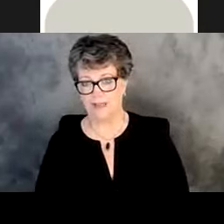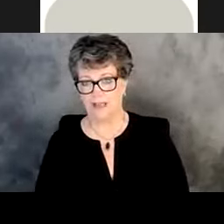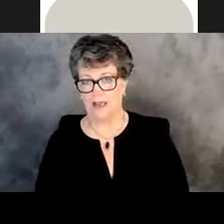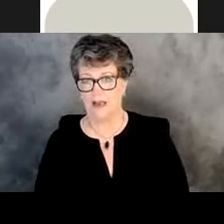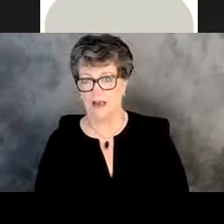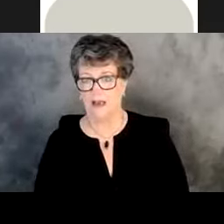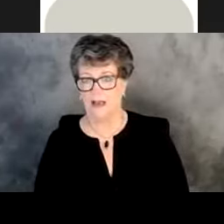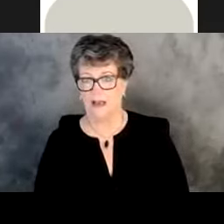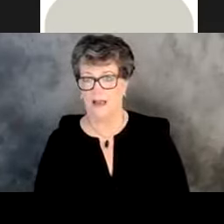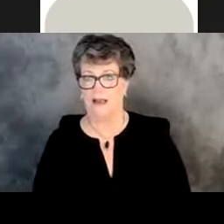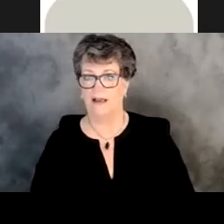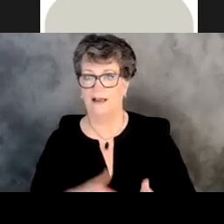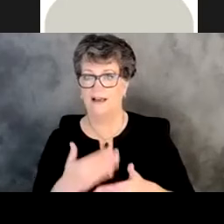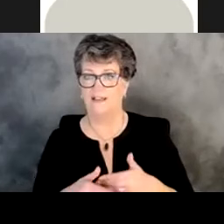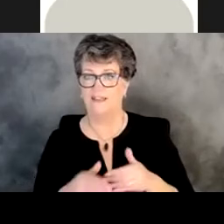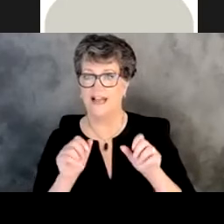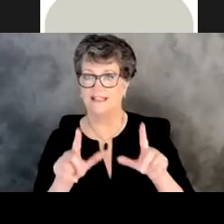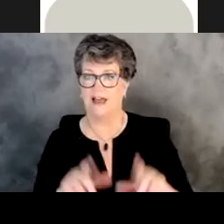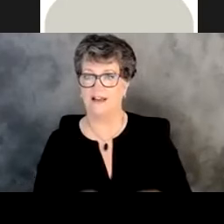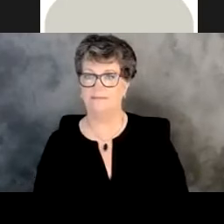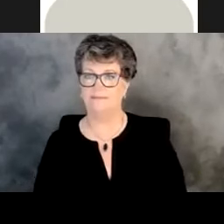Oh, next slide. Sorry about that, Kim.